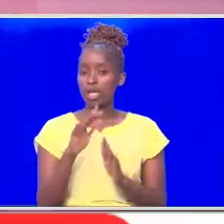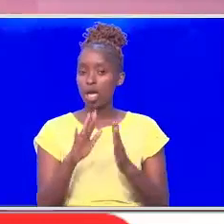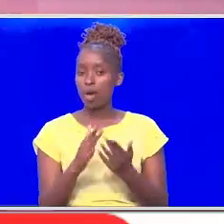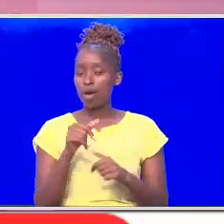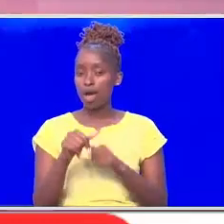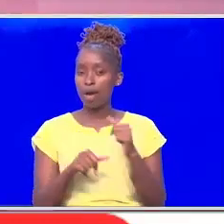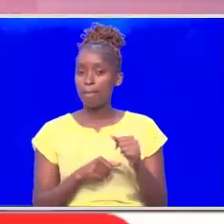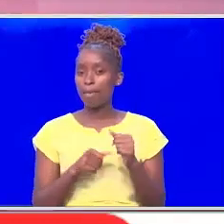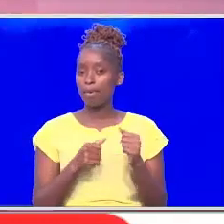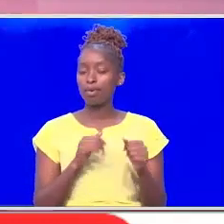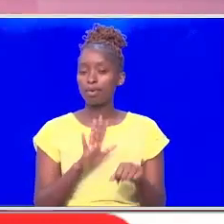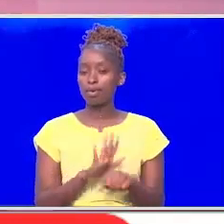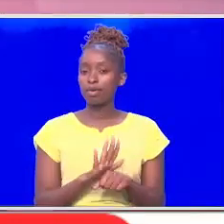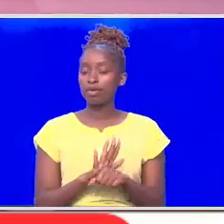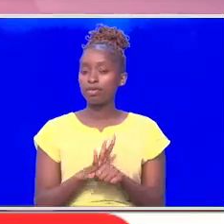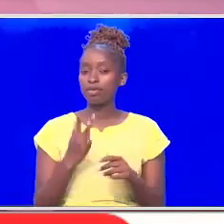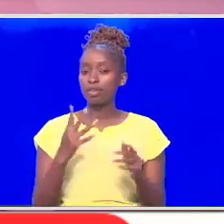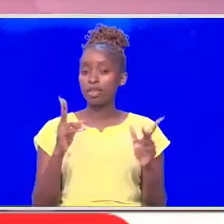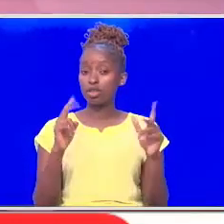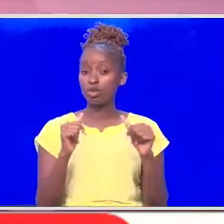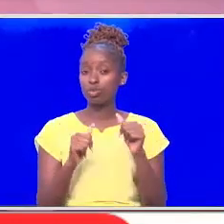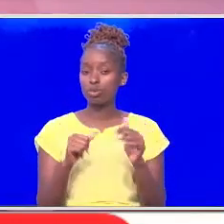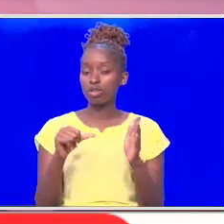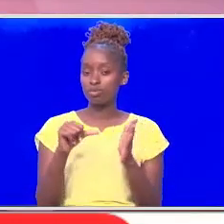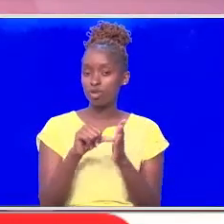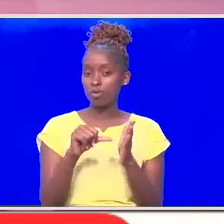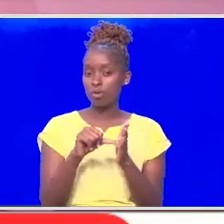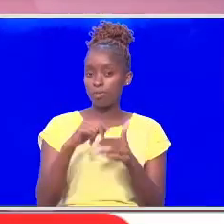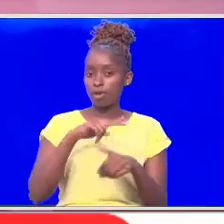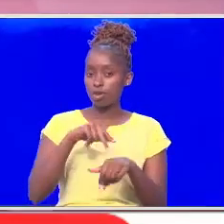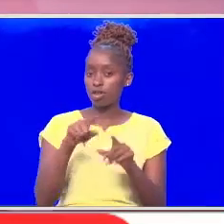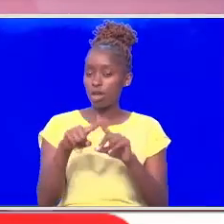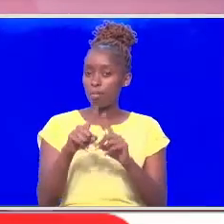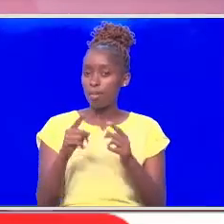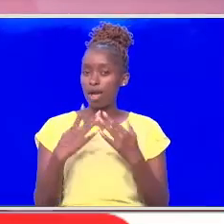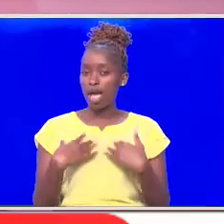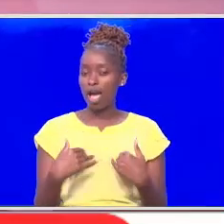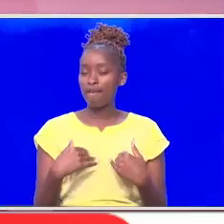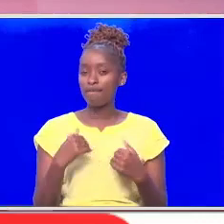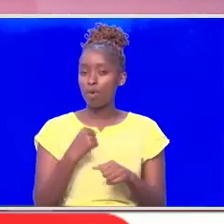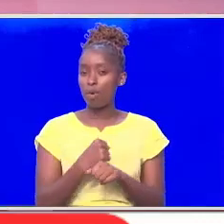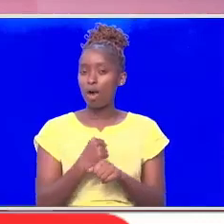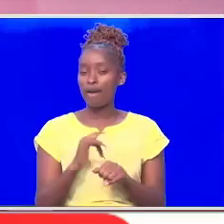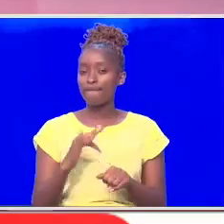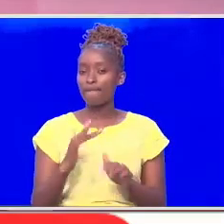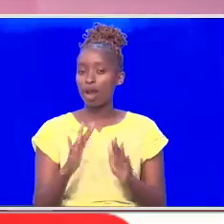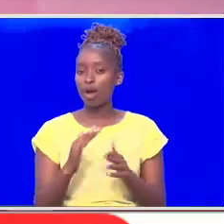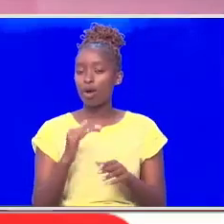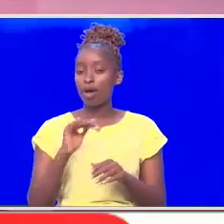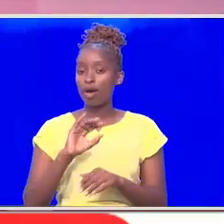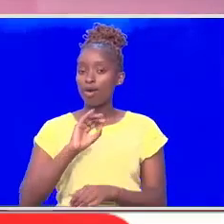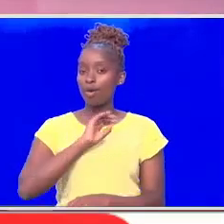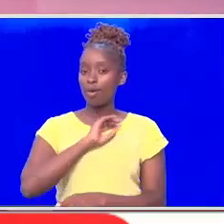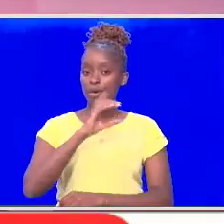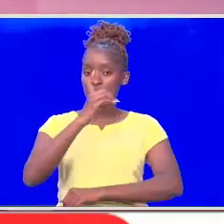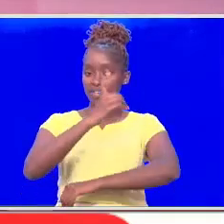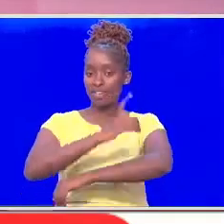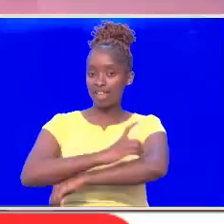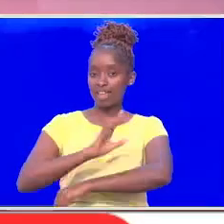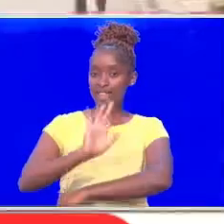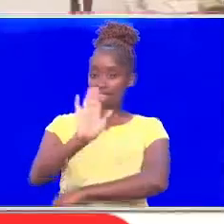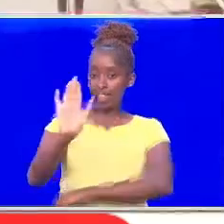issues troubling the nation. But what are the views of workers on their own day? Our reporter Kisewa Emery with that